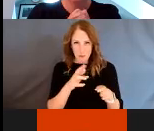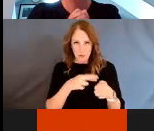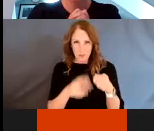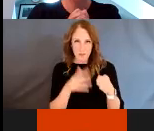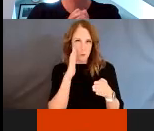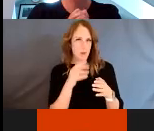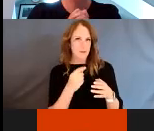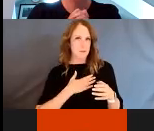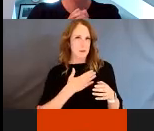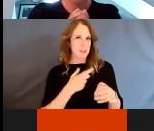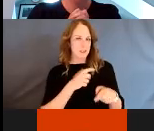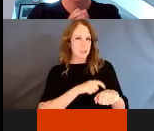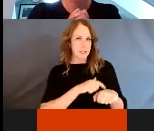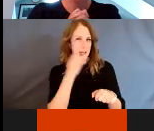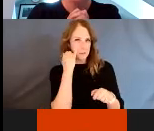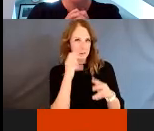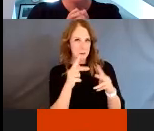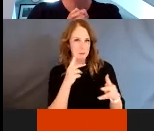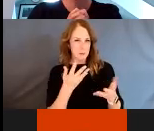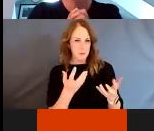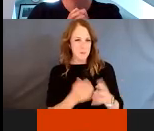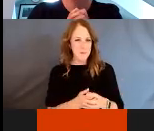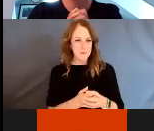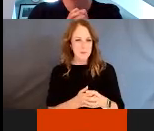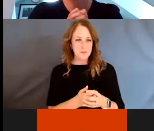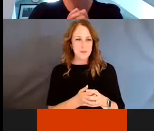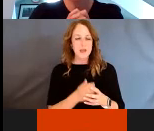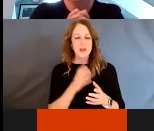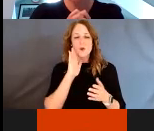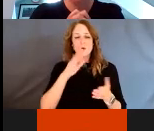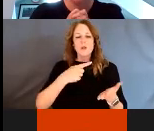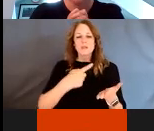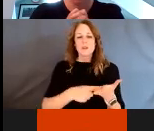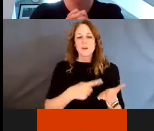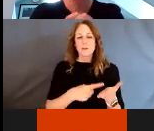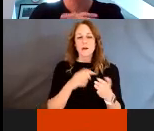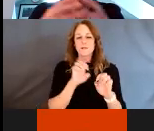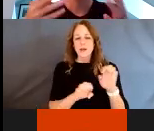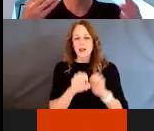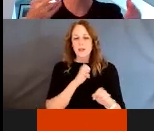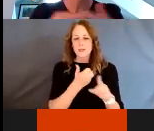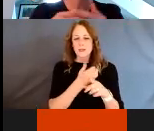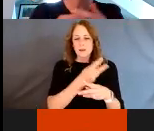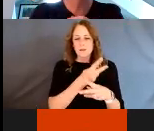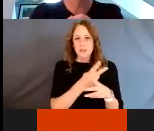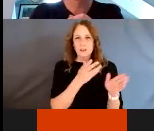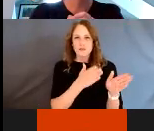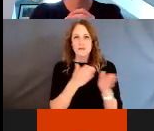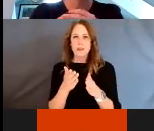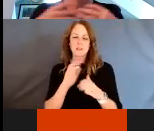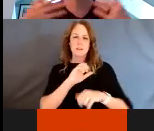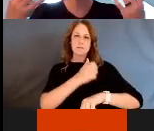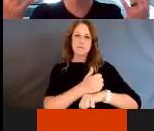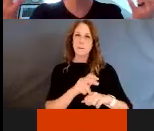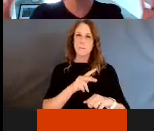and evaluate self-care strategies and create a personal self-care plan. Now, the next part of